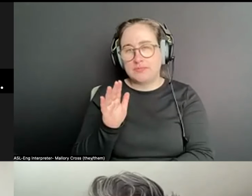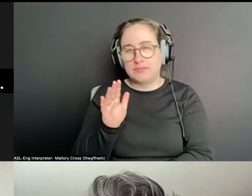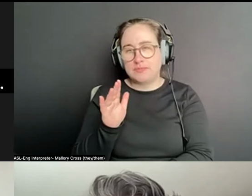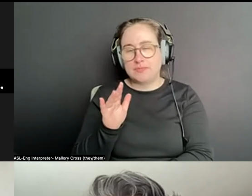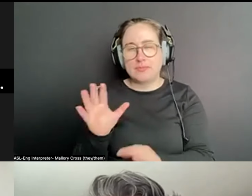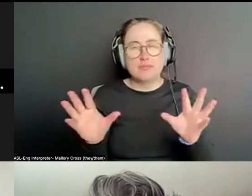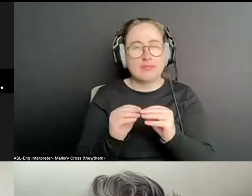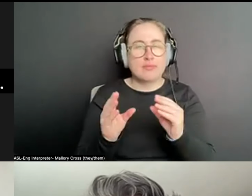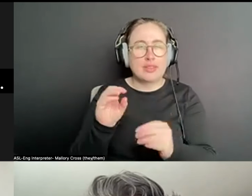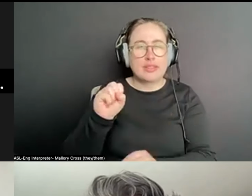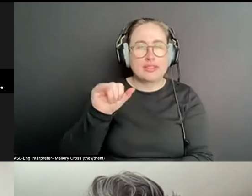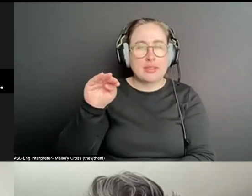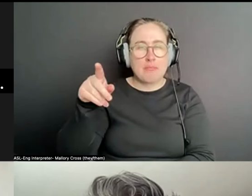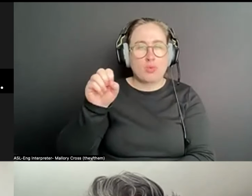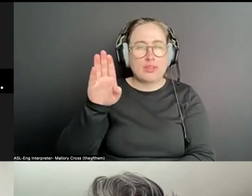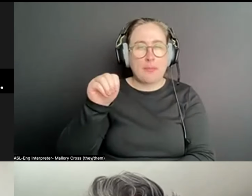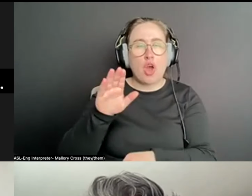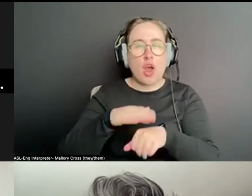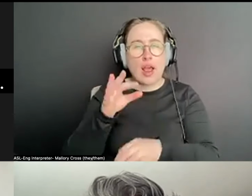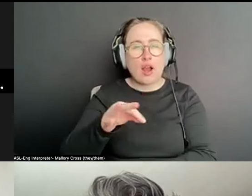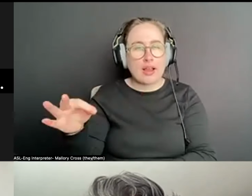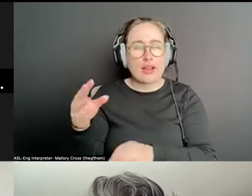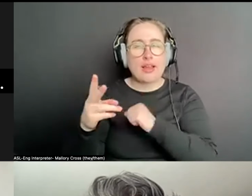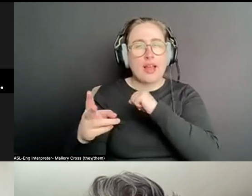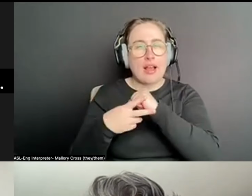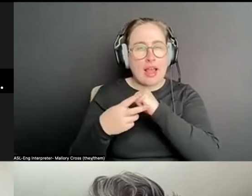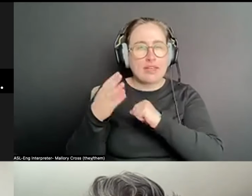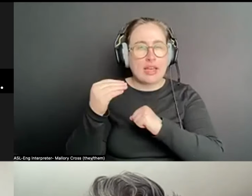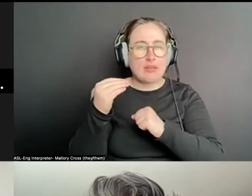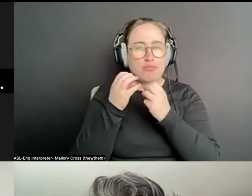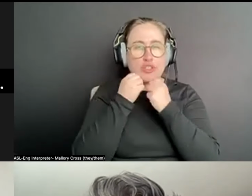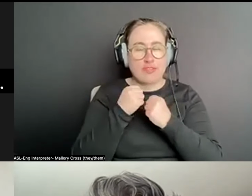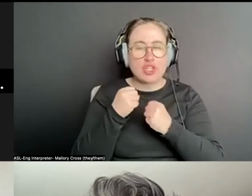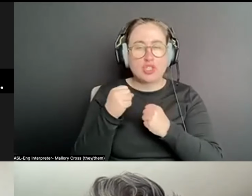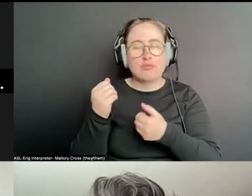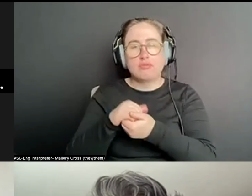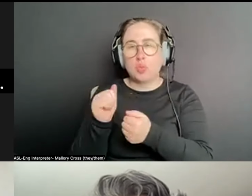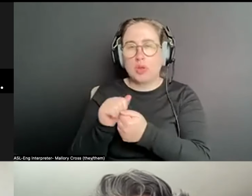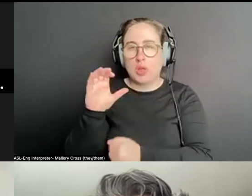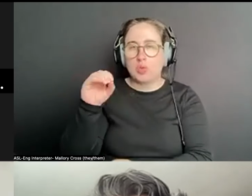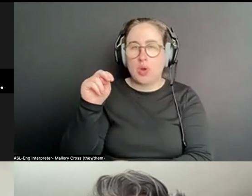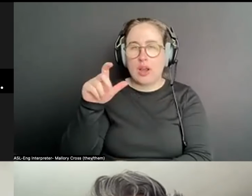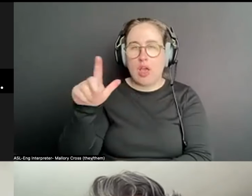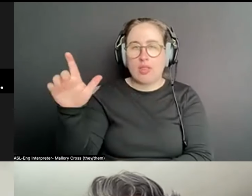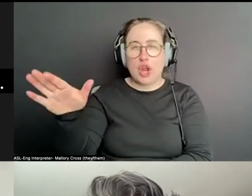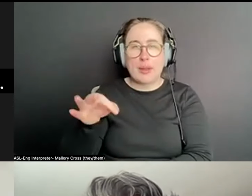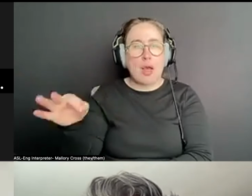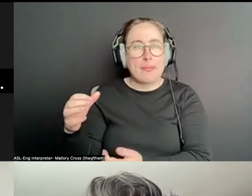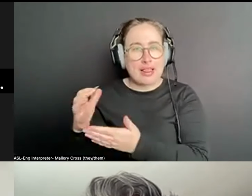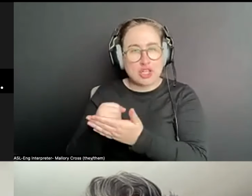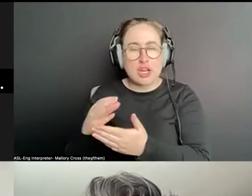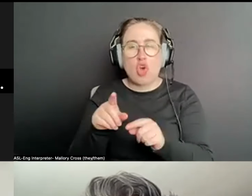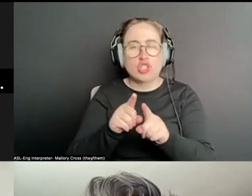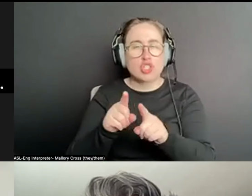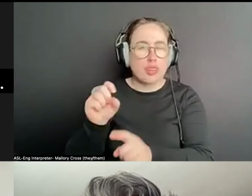symposium on hip hop archiving and preservation, I teamed up with Cornell's hip hop collection, as well as the